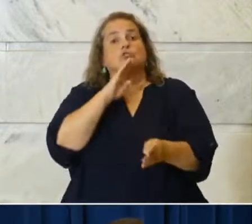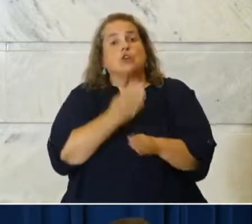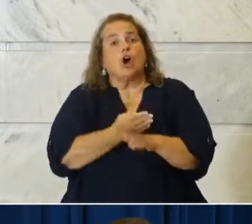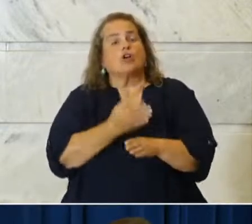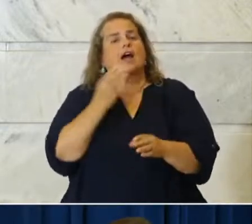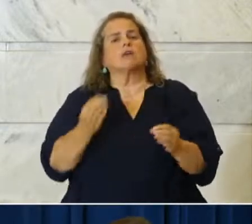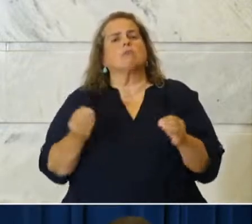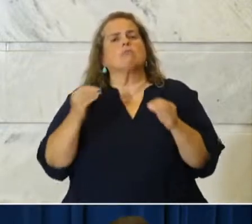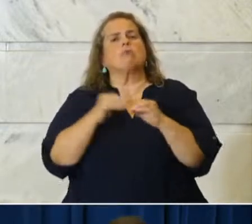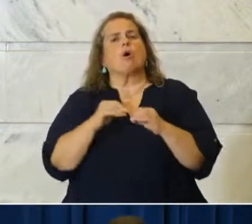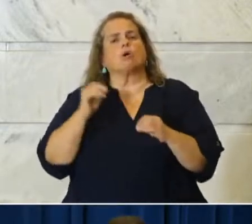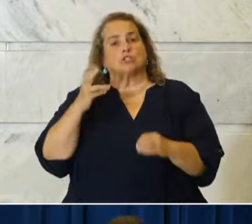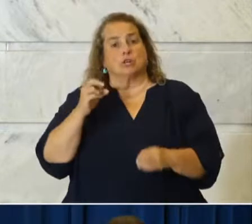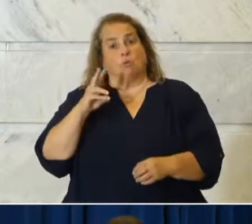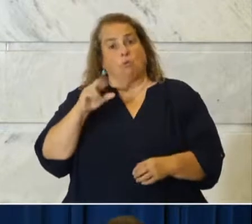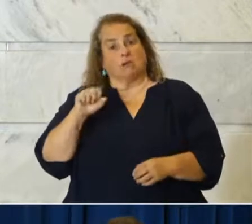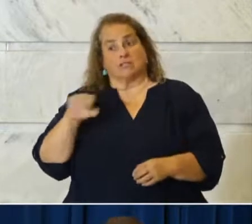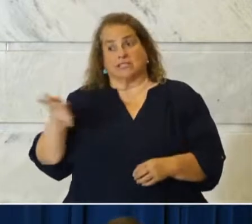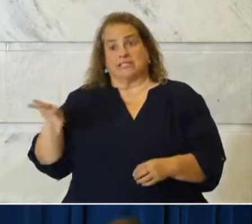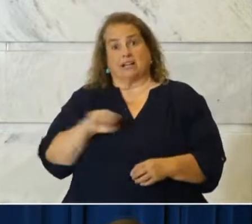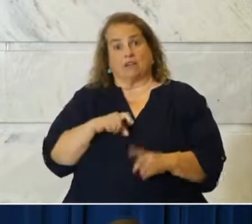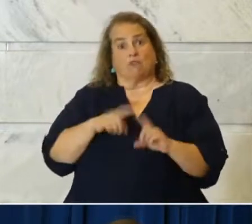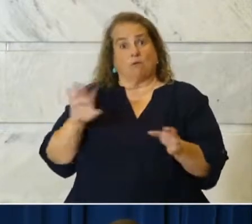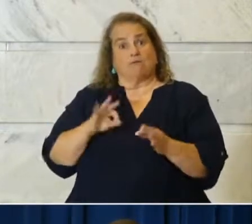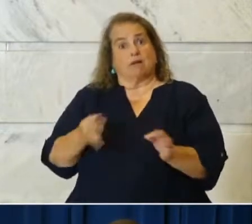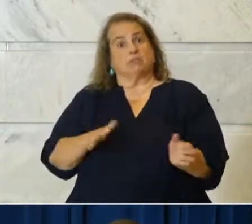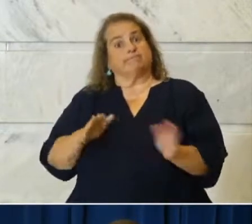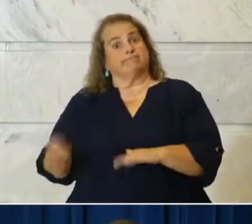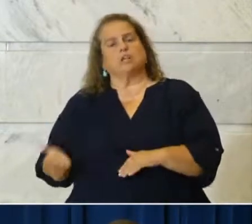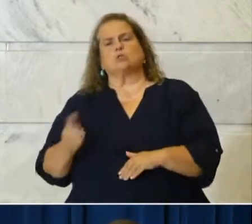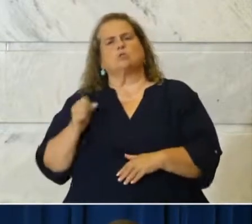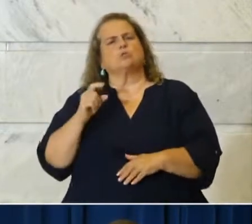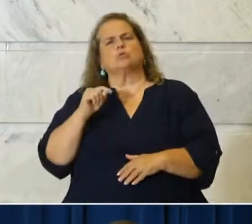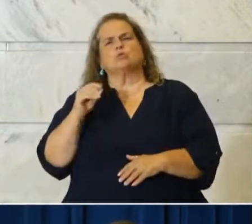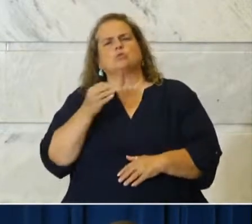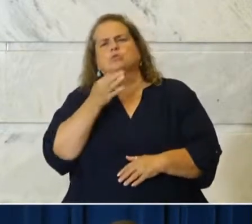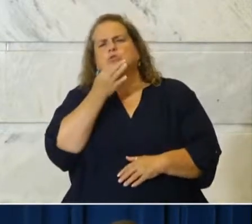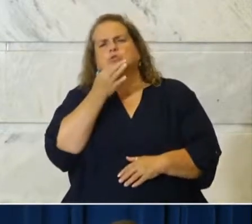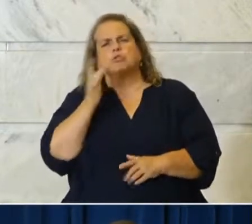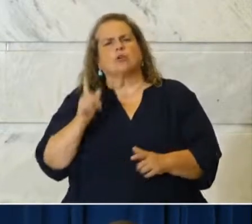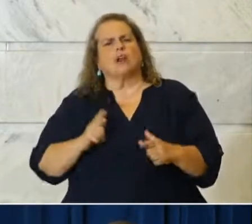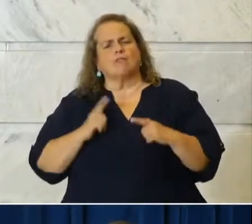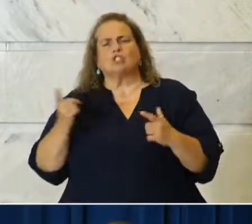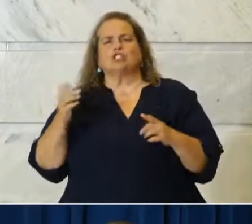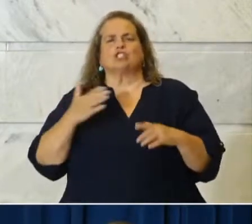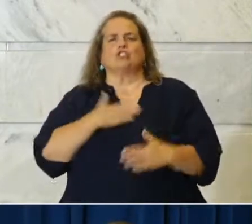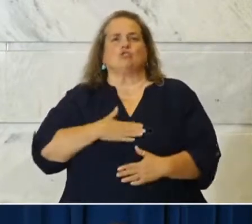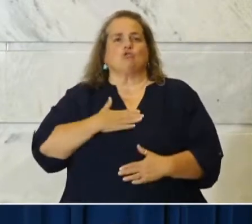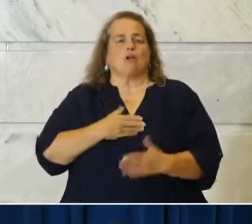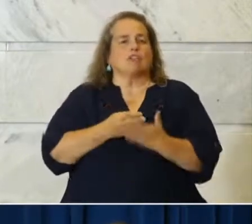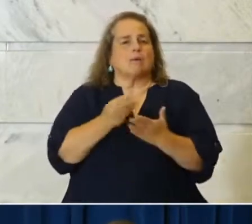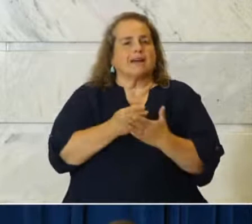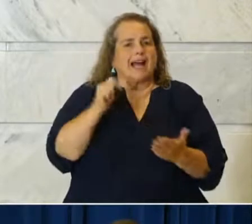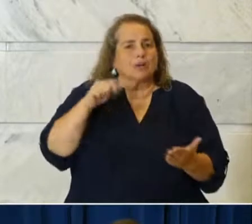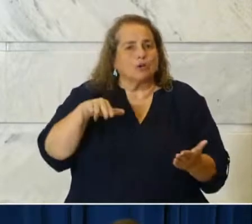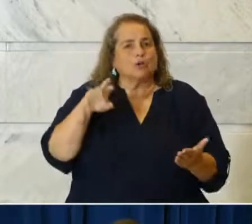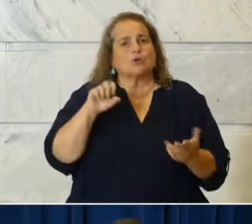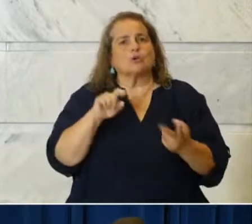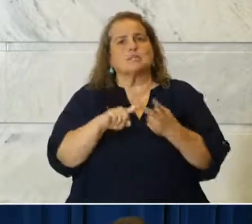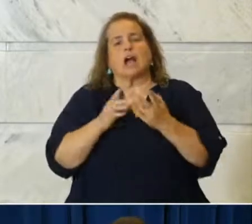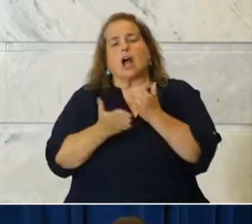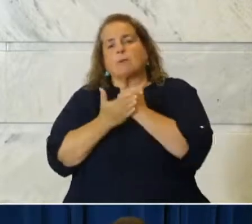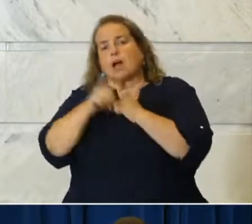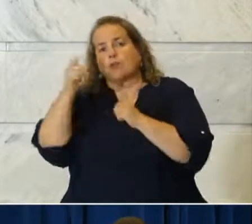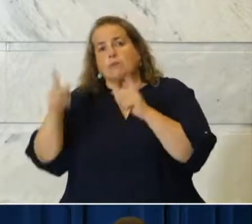more, and she was taken from her family far, far too soon. She enjoyed shopping for antiques, helping others, and most of